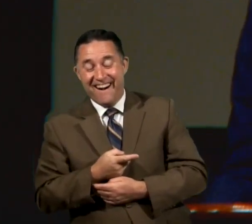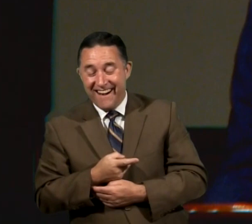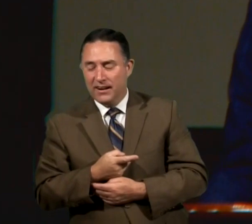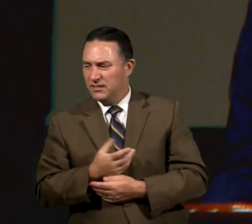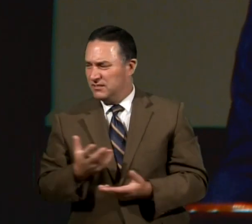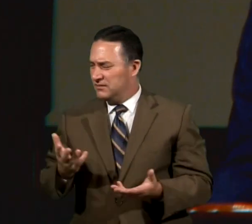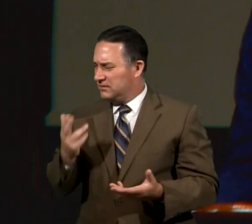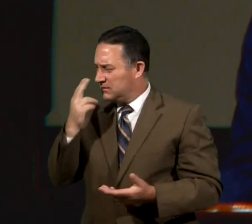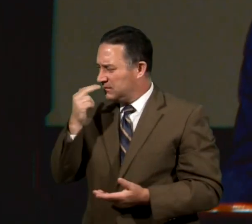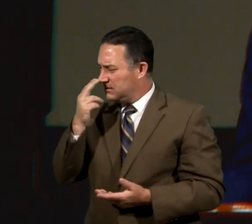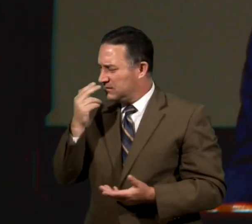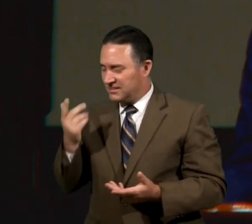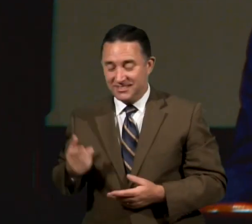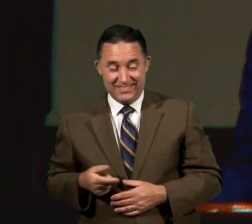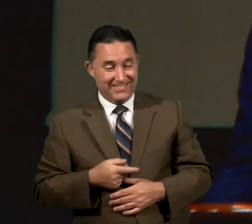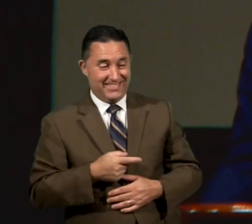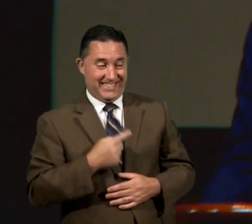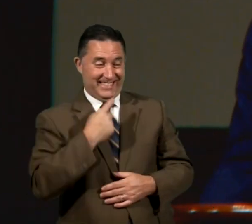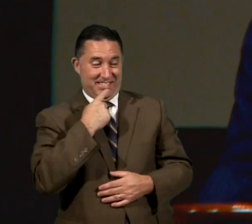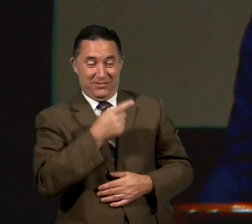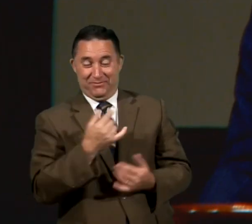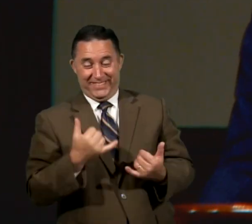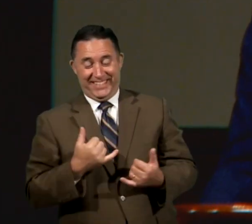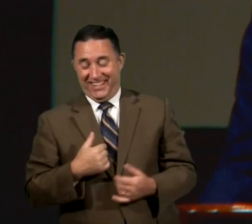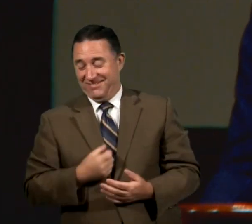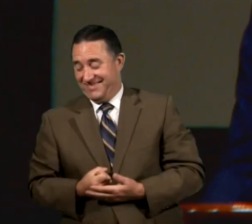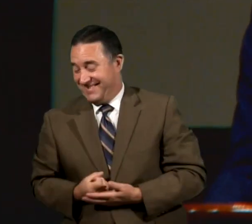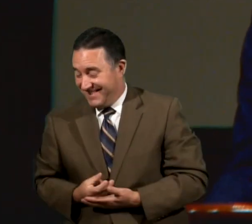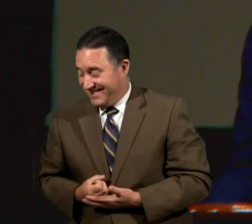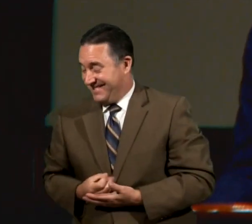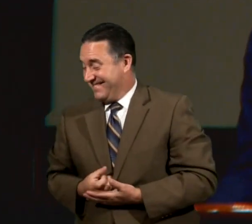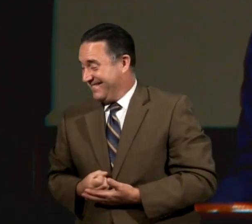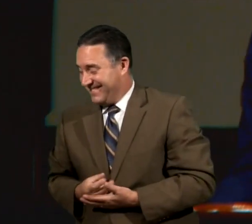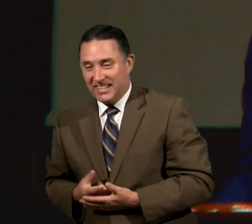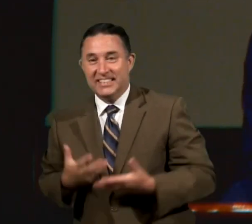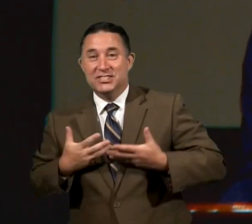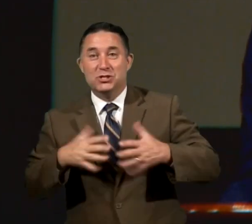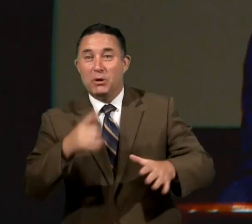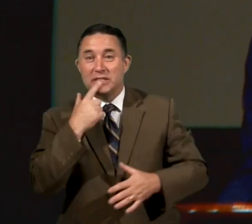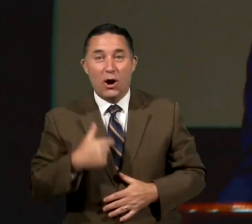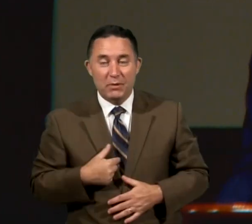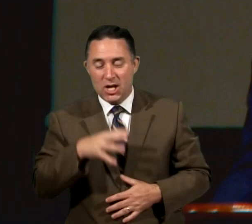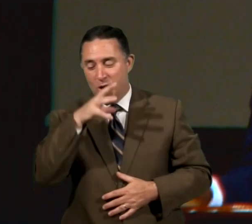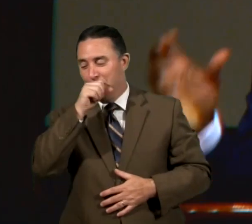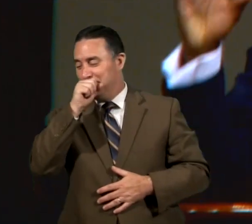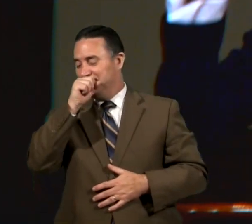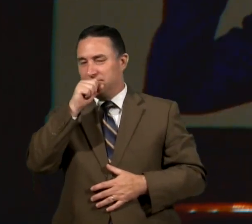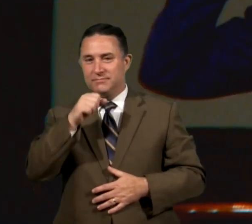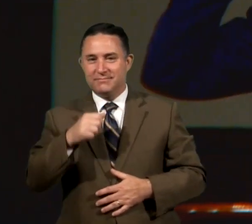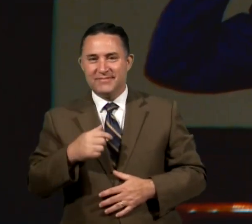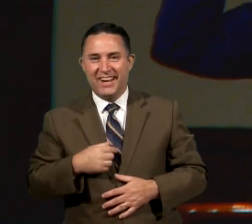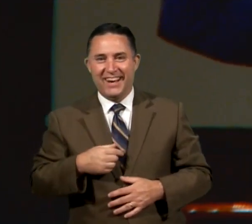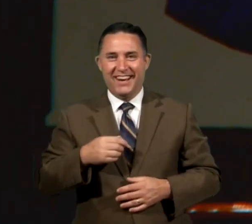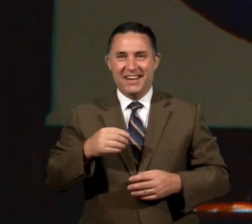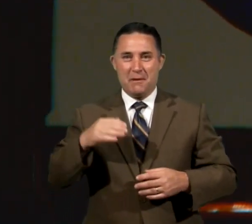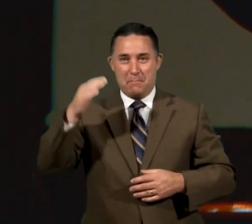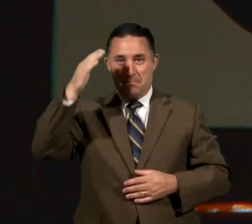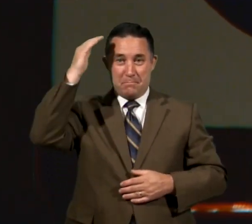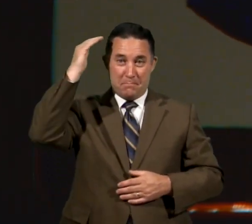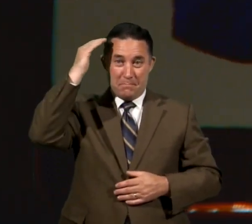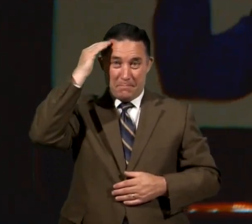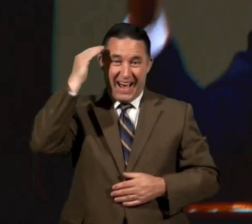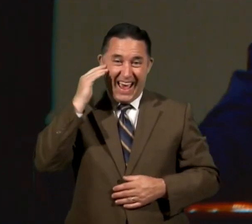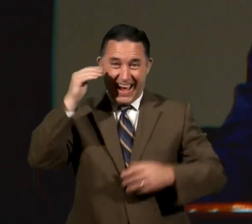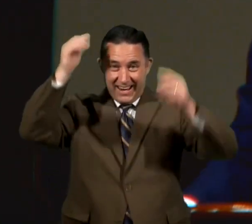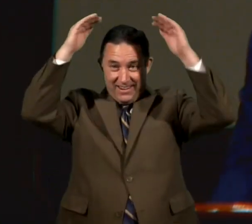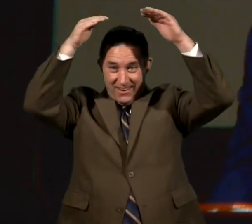I said, "What's funny?" And she said, "Well, I can't tell you right now." And she didn't want to tell me, but I had this indentation in my head,